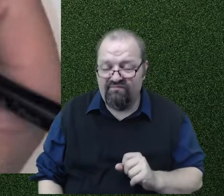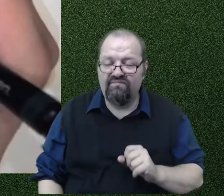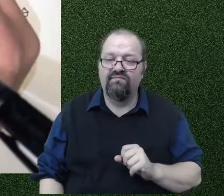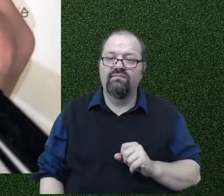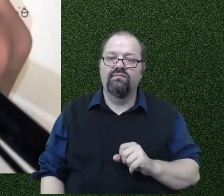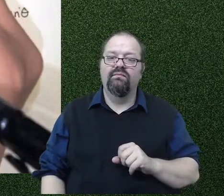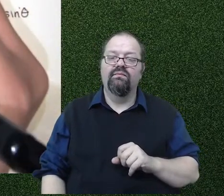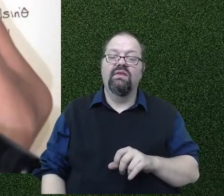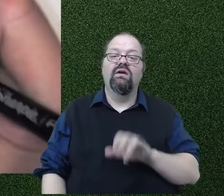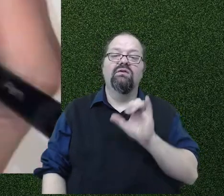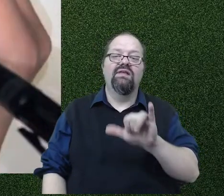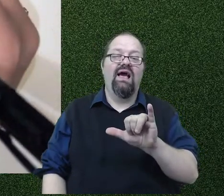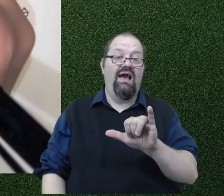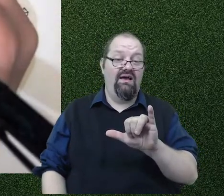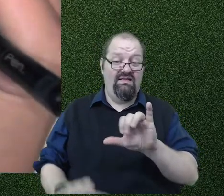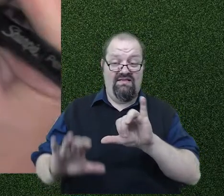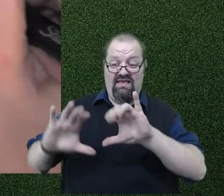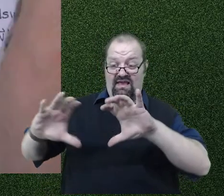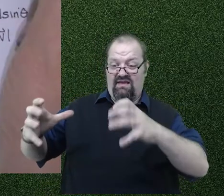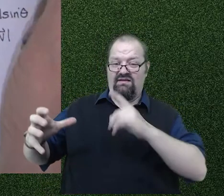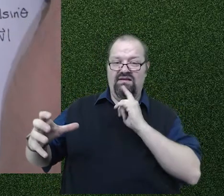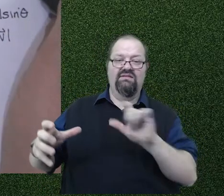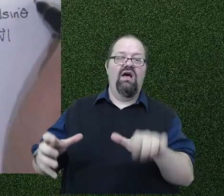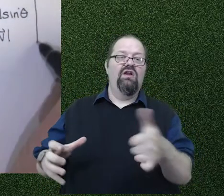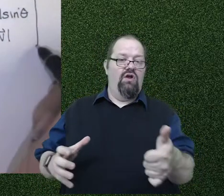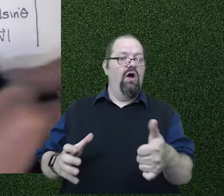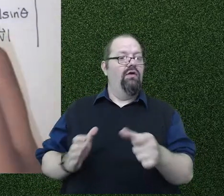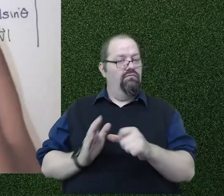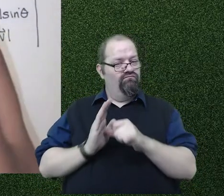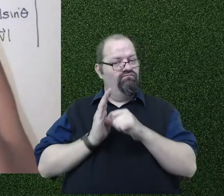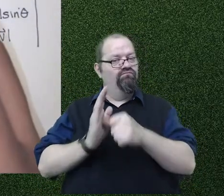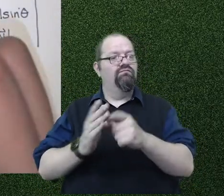So this is another piece of geometric significance.